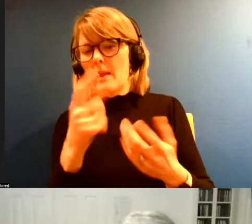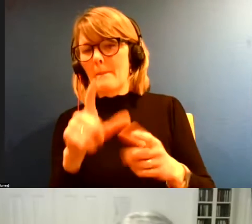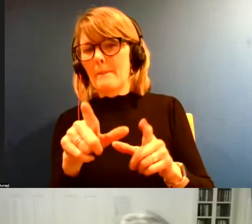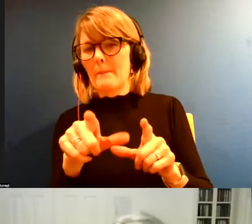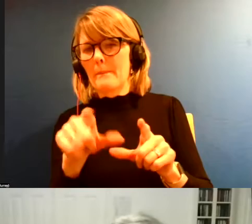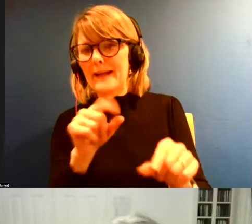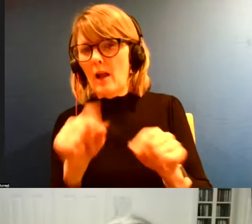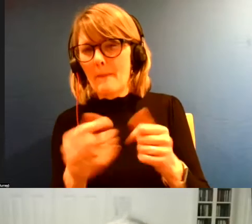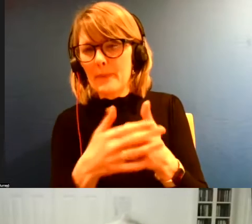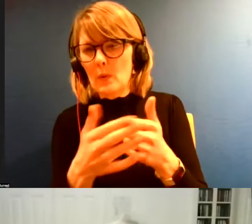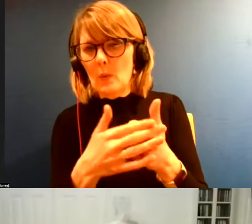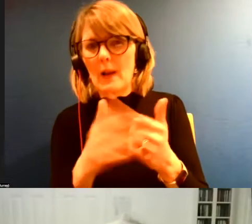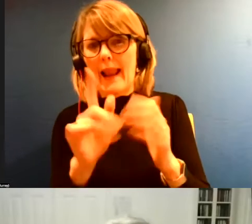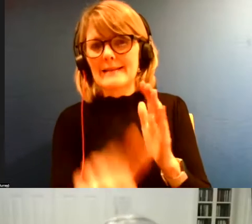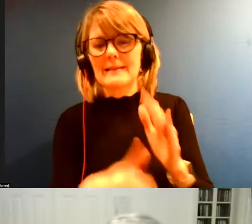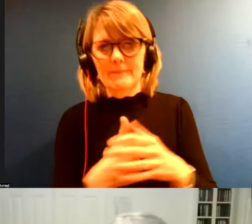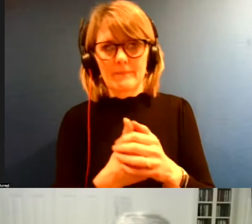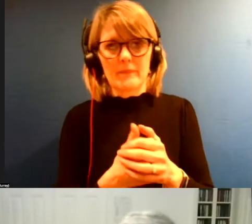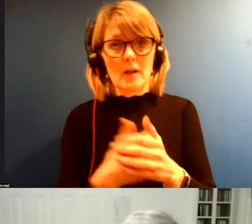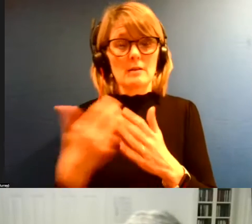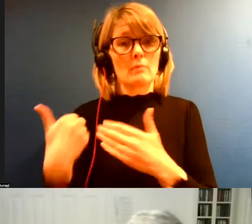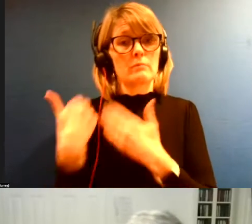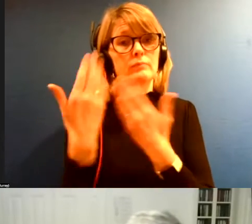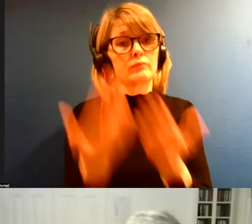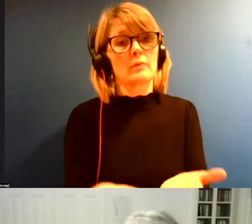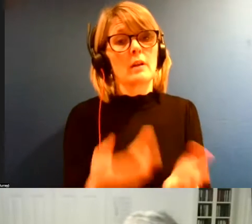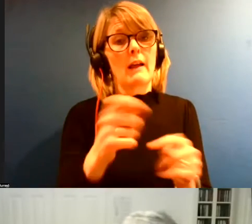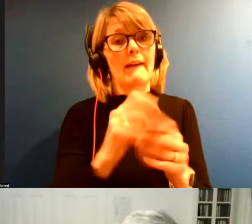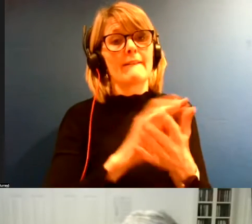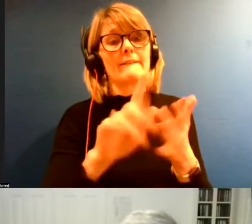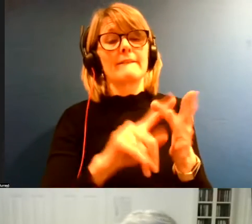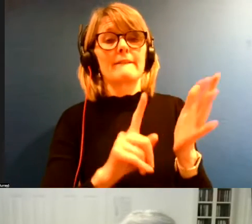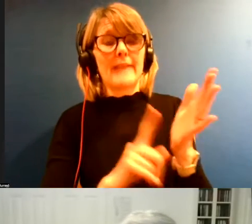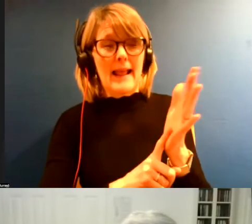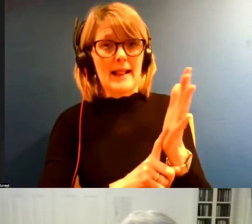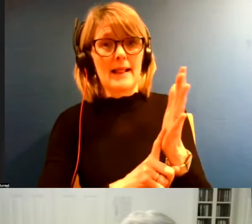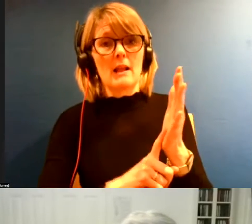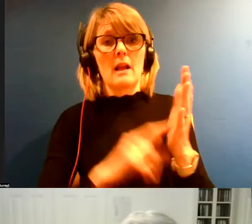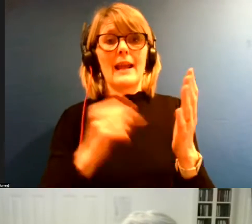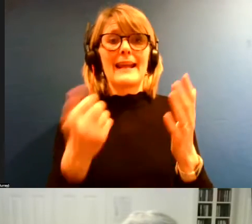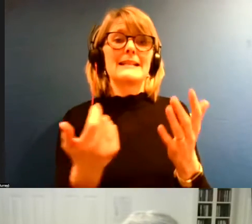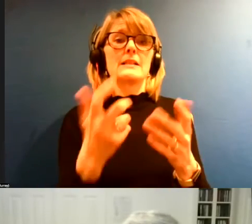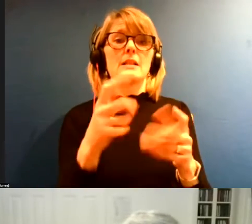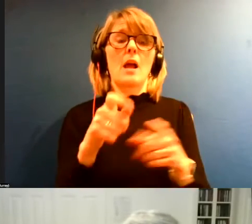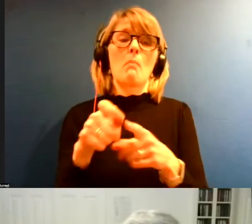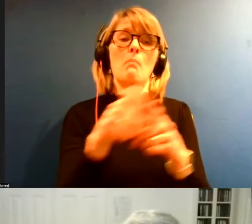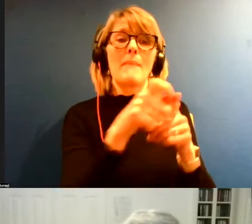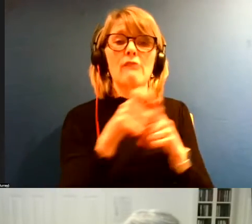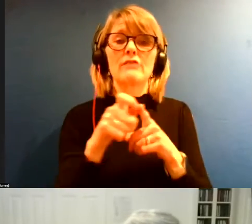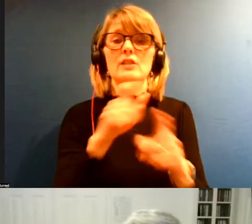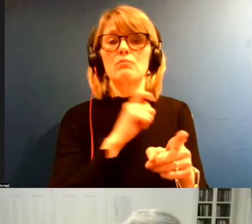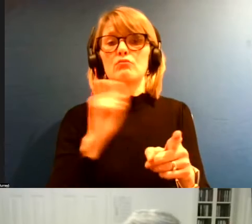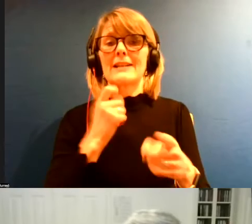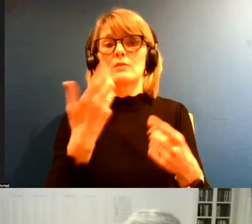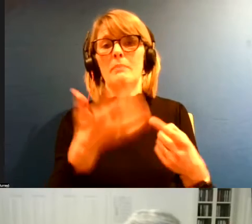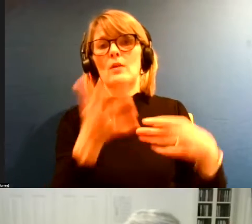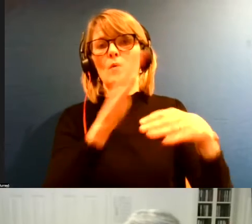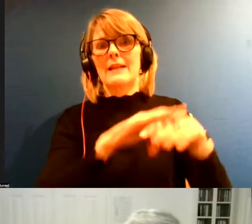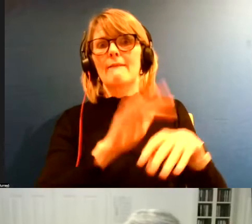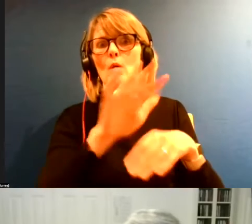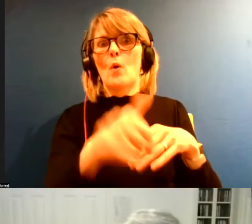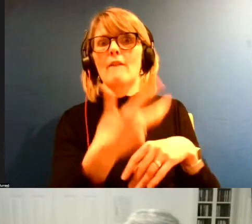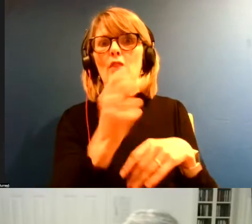So moving across to Phil Groves. Phil is a parish priest and has been ordained for over 30 years. So folks who are itching for the